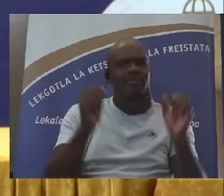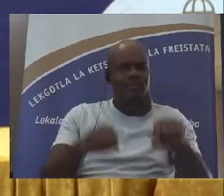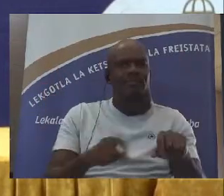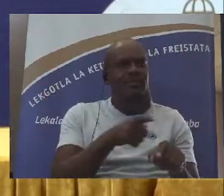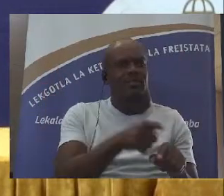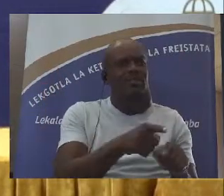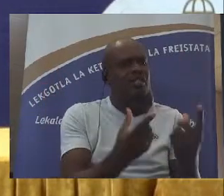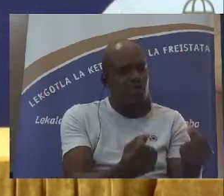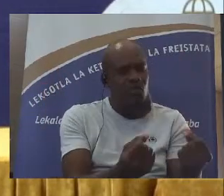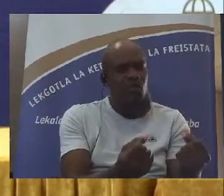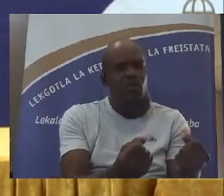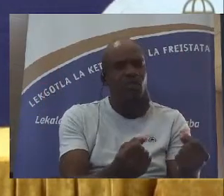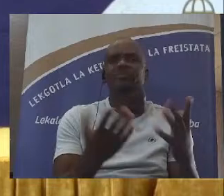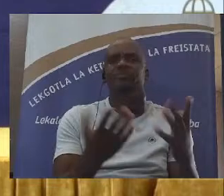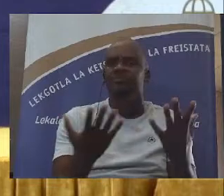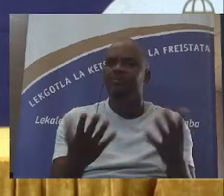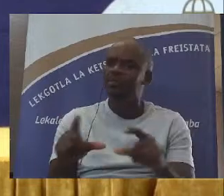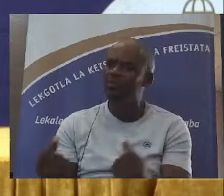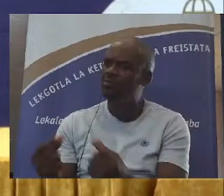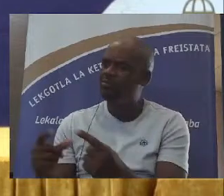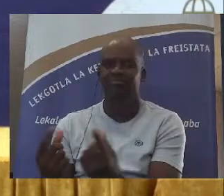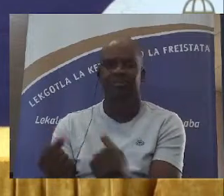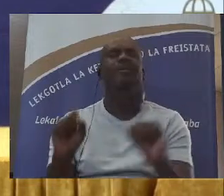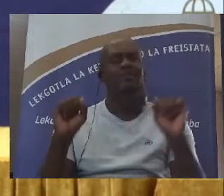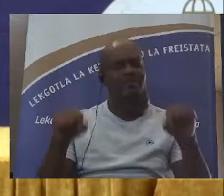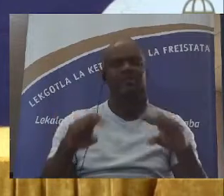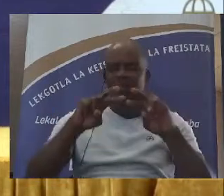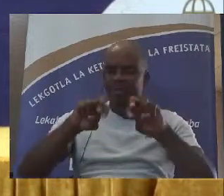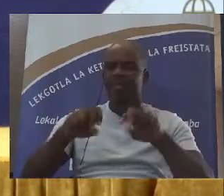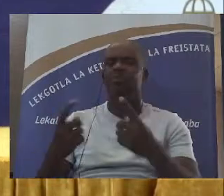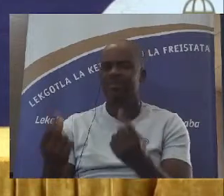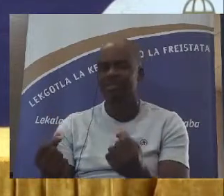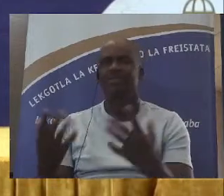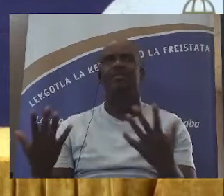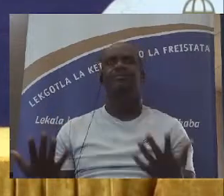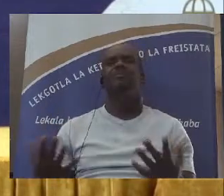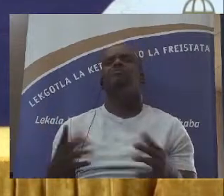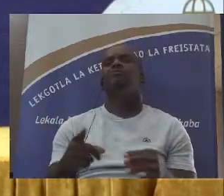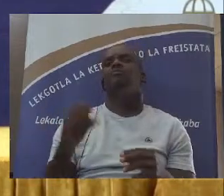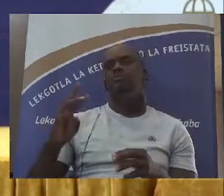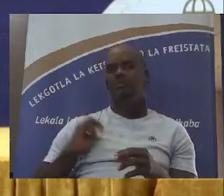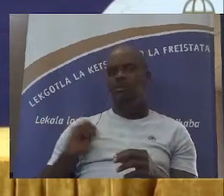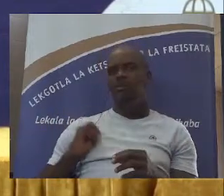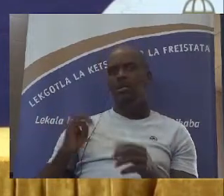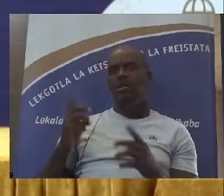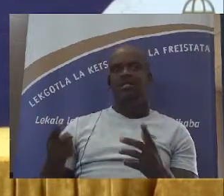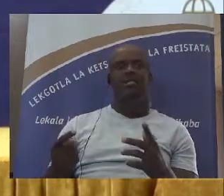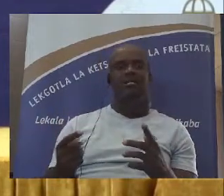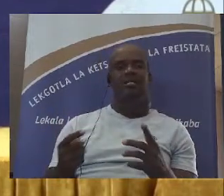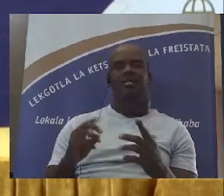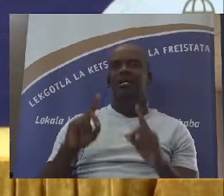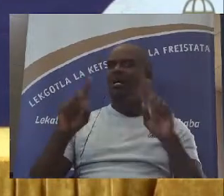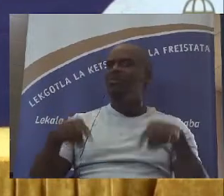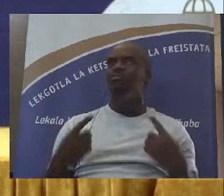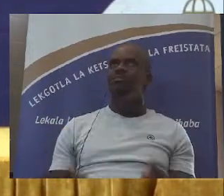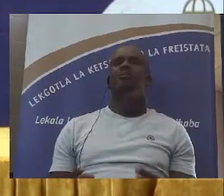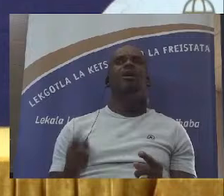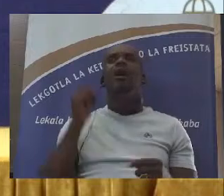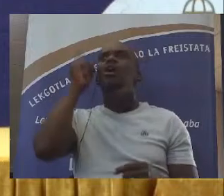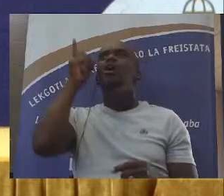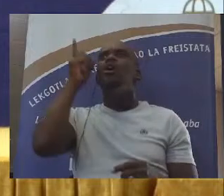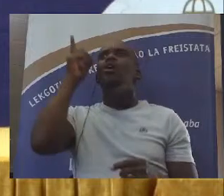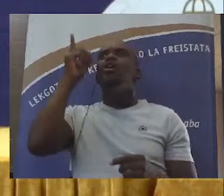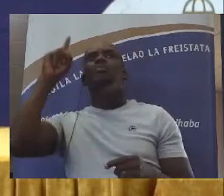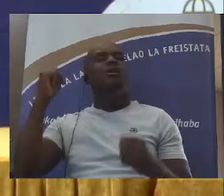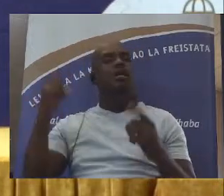there's a protection built in. So the minister can't just wake up and decide that certain things must be declared prohibited